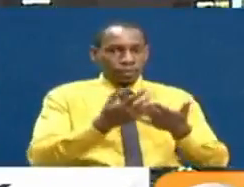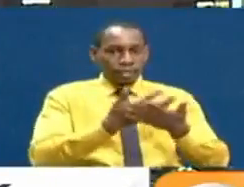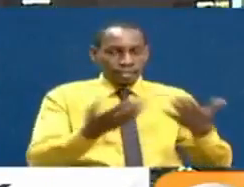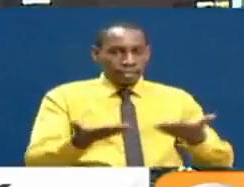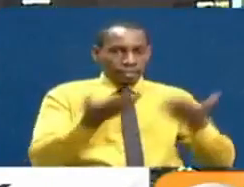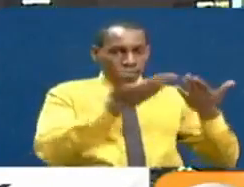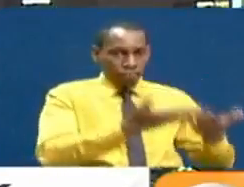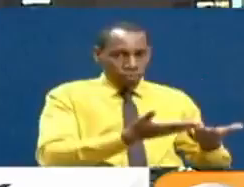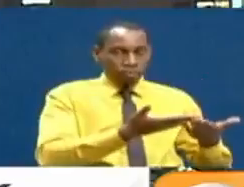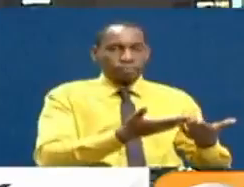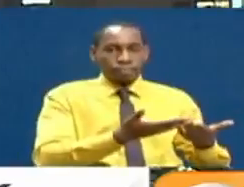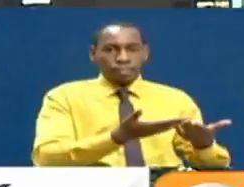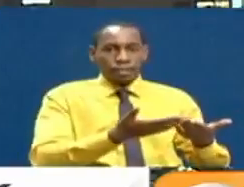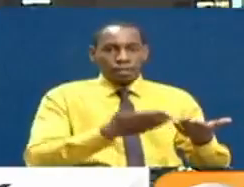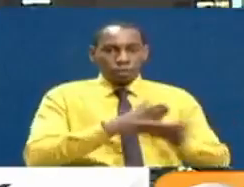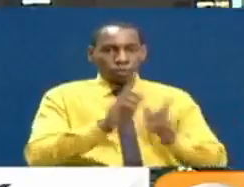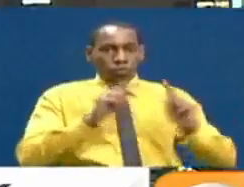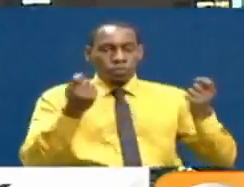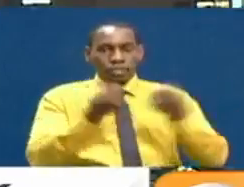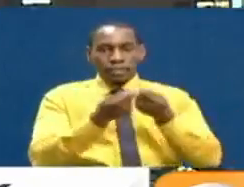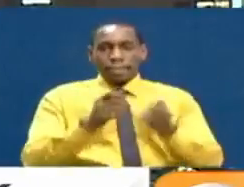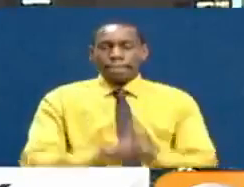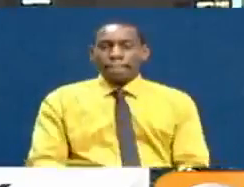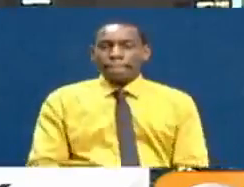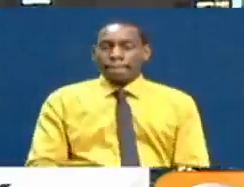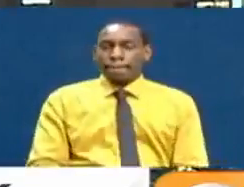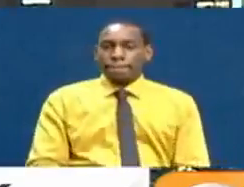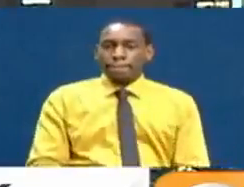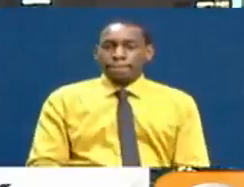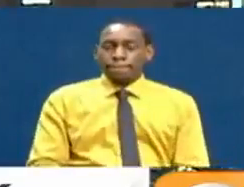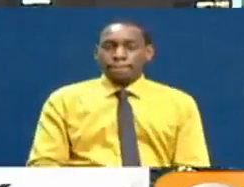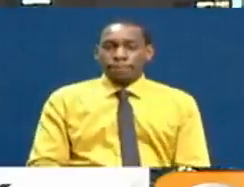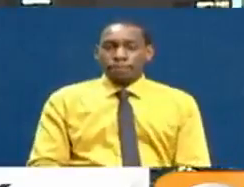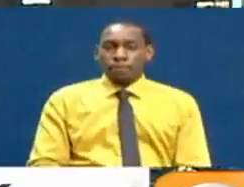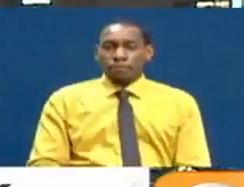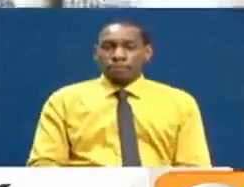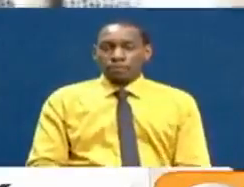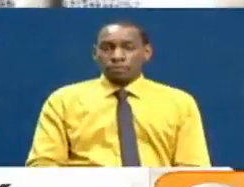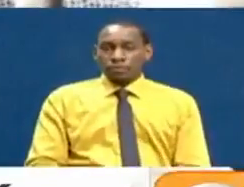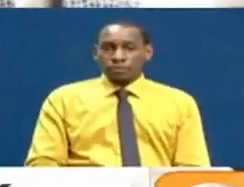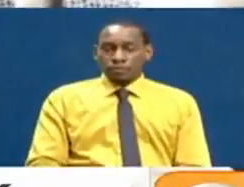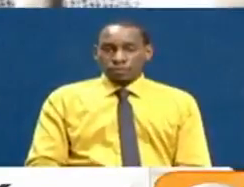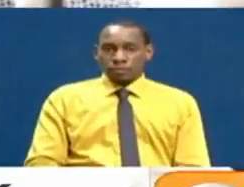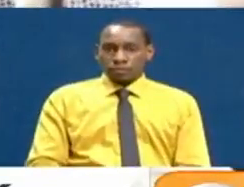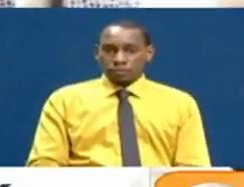doorstep from his club. Banandong tells us his story.